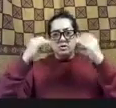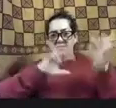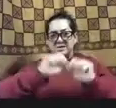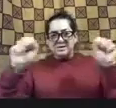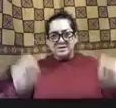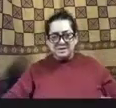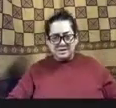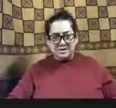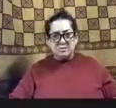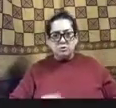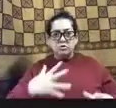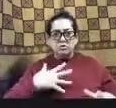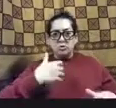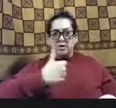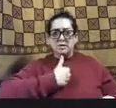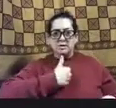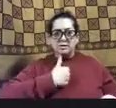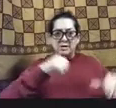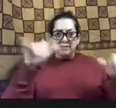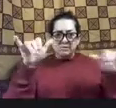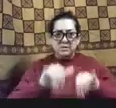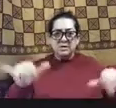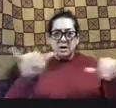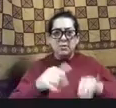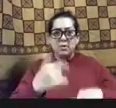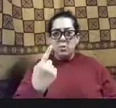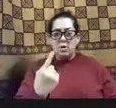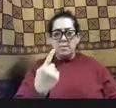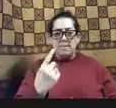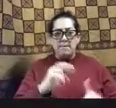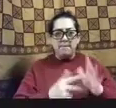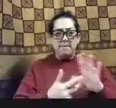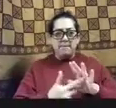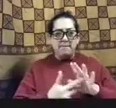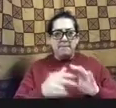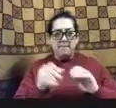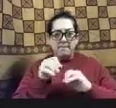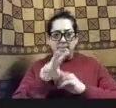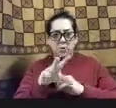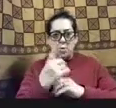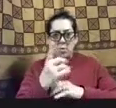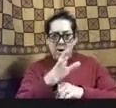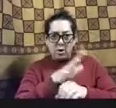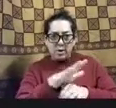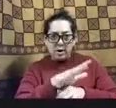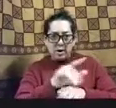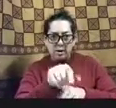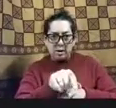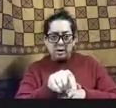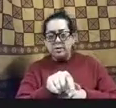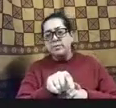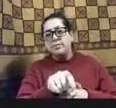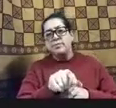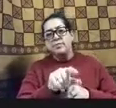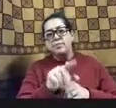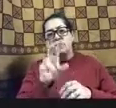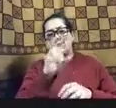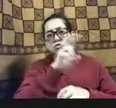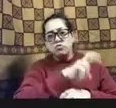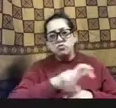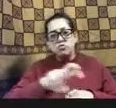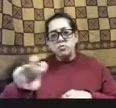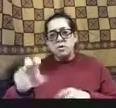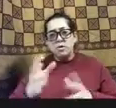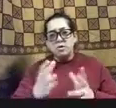to a self-sustainable one, meaning that an input in one area is transferred